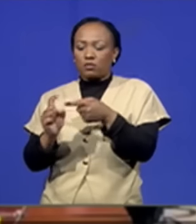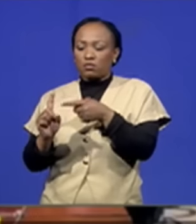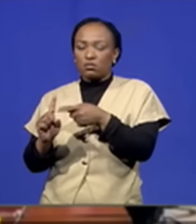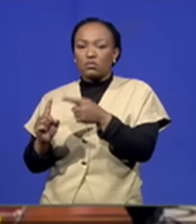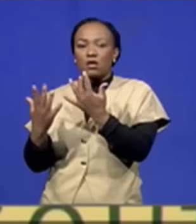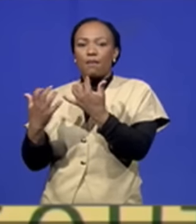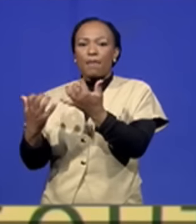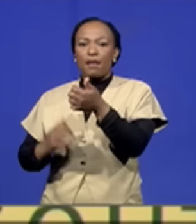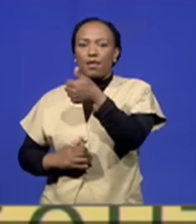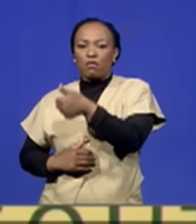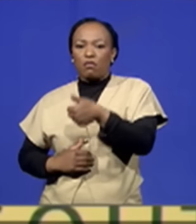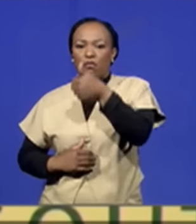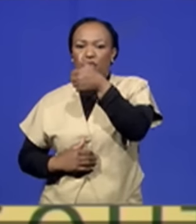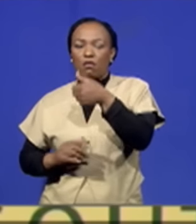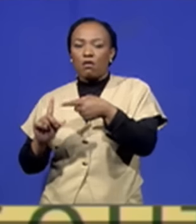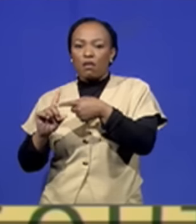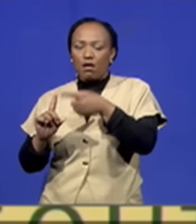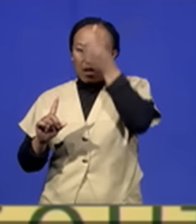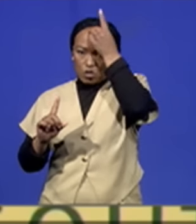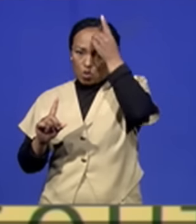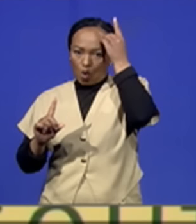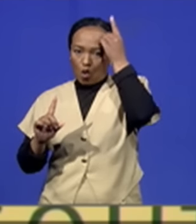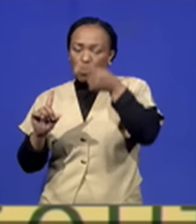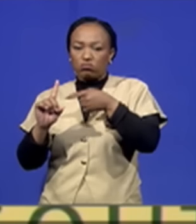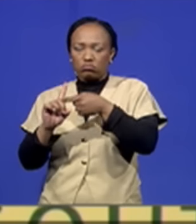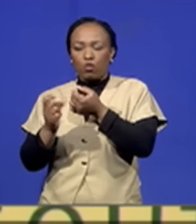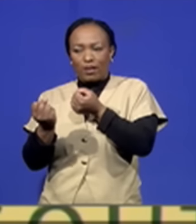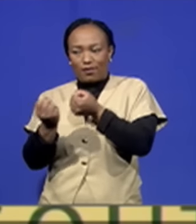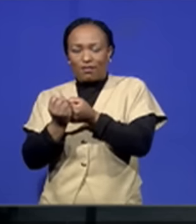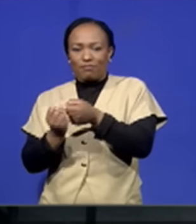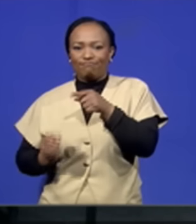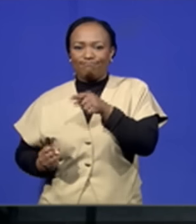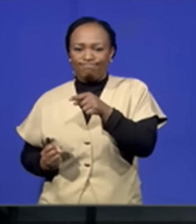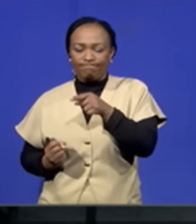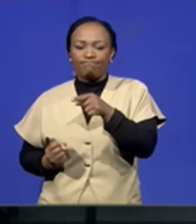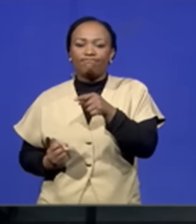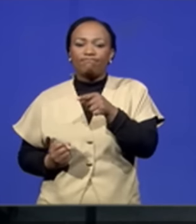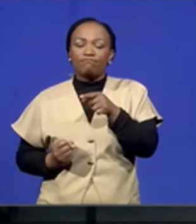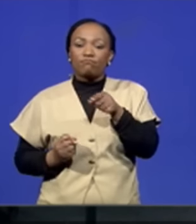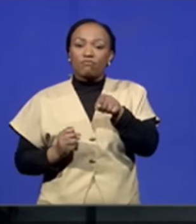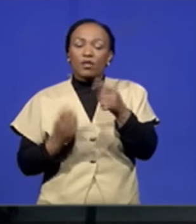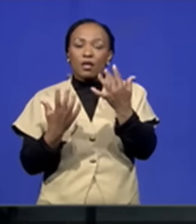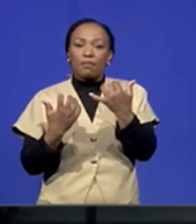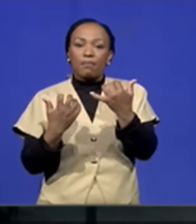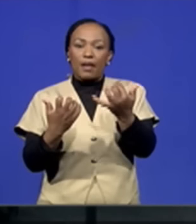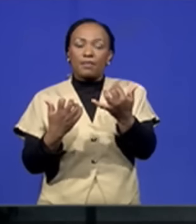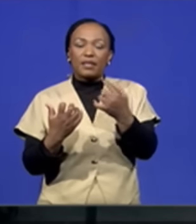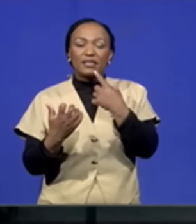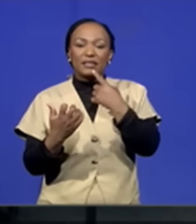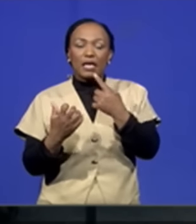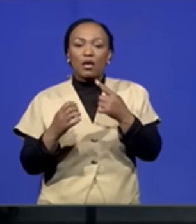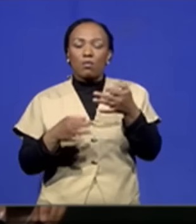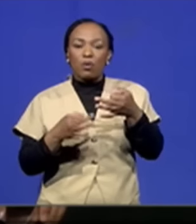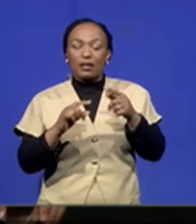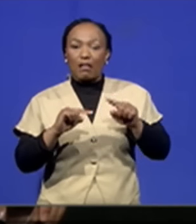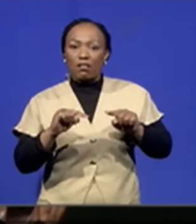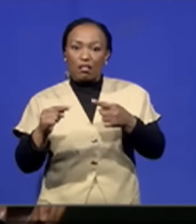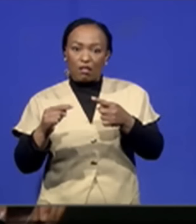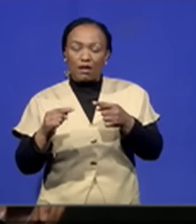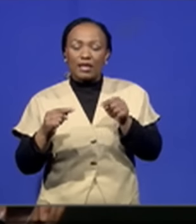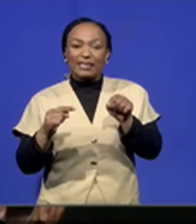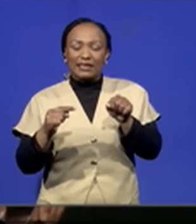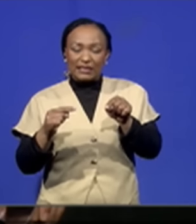tlhoka boikanyego Thoko Didiza nokeng. Mokwaledi kakaretso wa lekoko a re makoko kganetso a gobelela. The correct